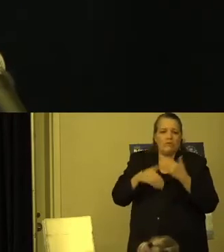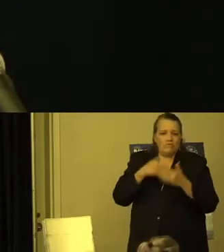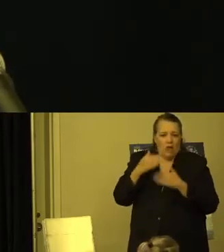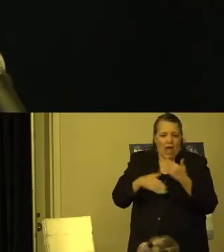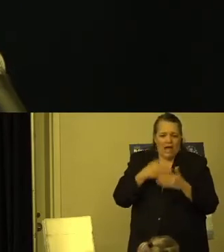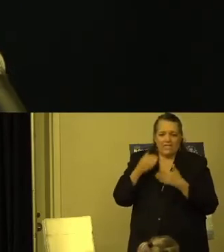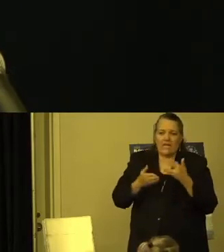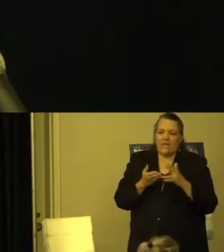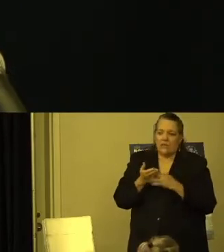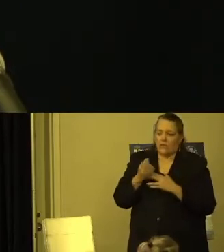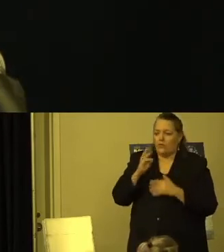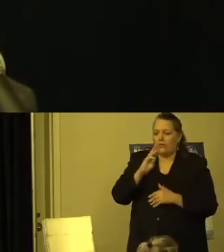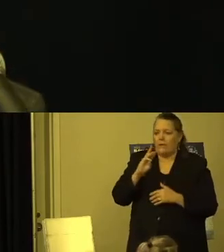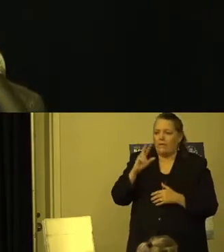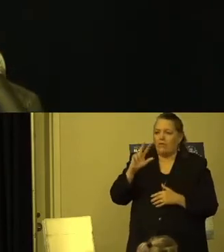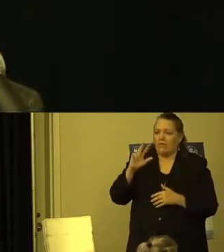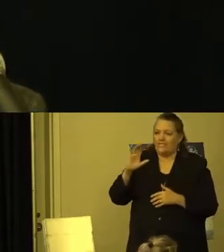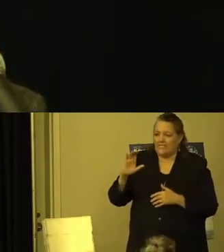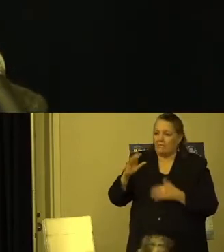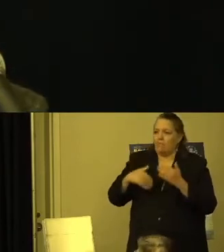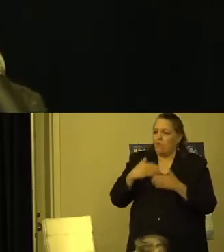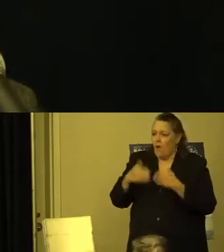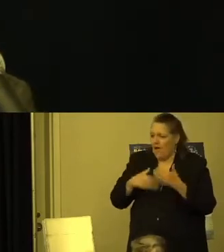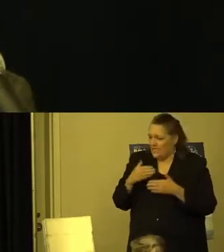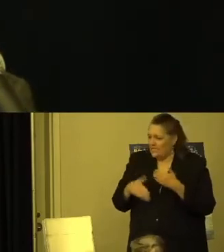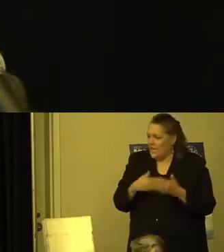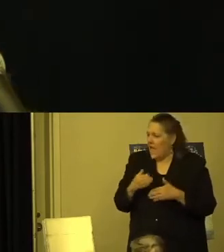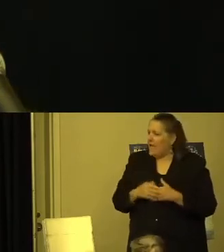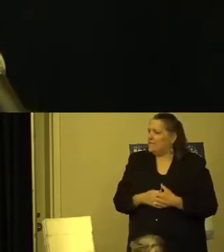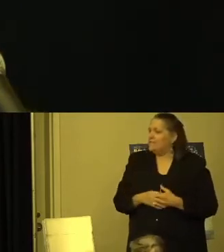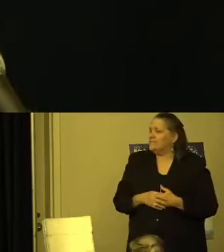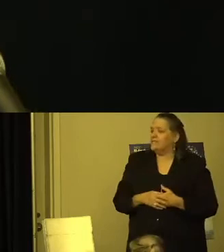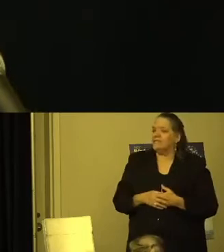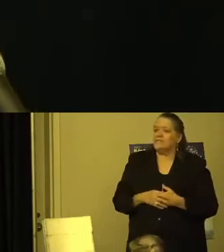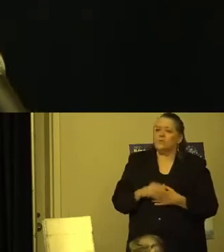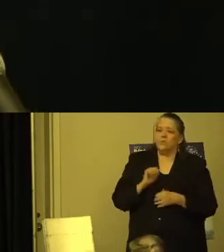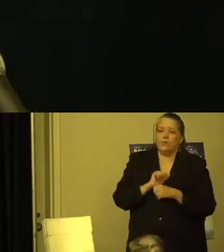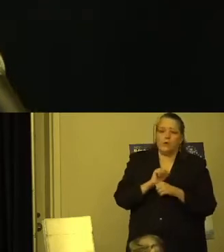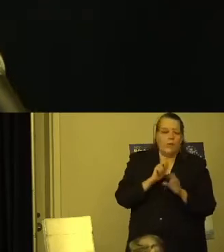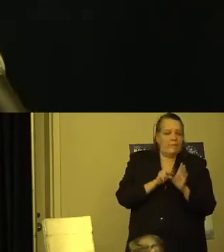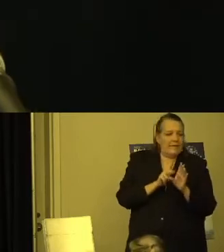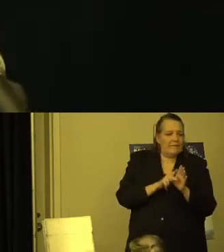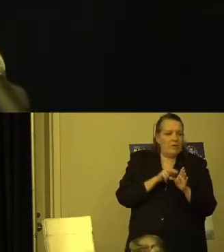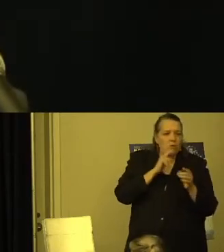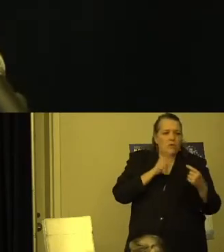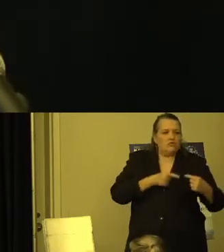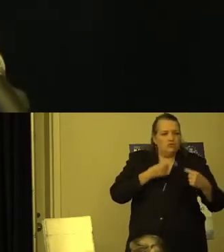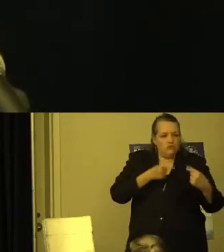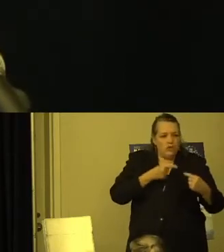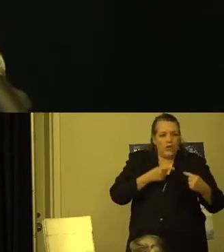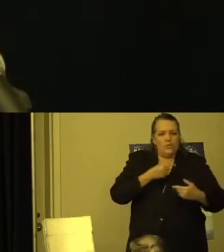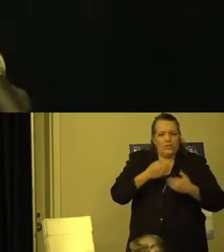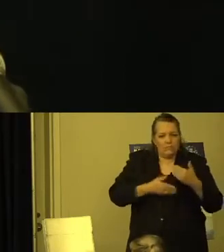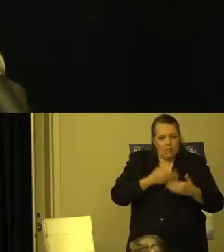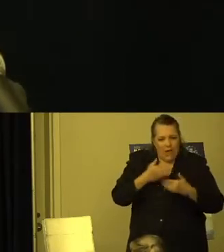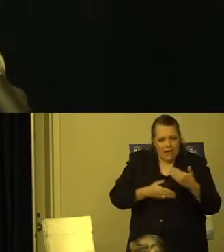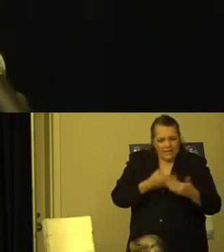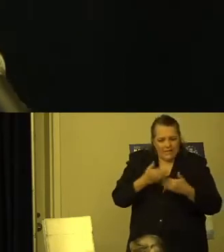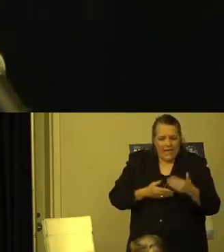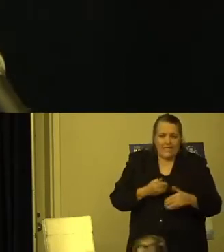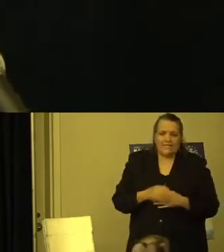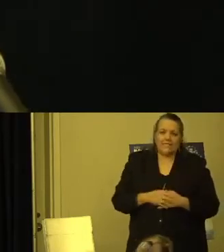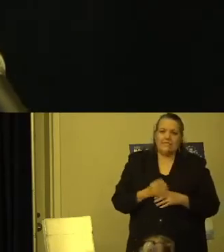work through W3C's process, working with working group participants who are struggling with the process,